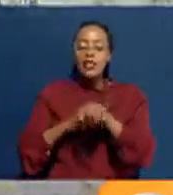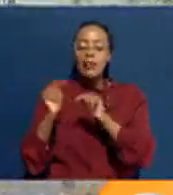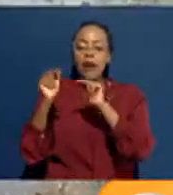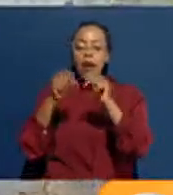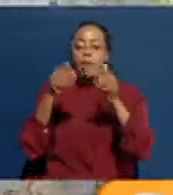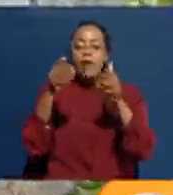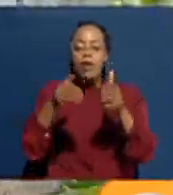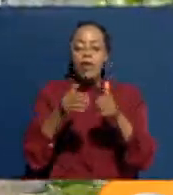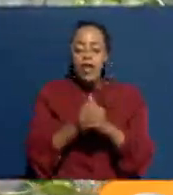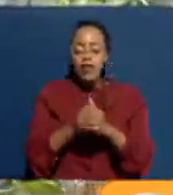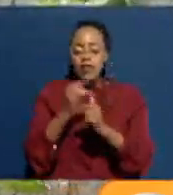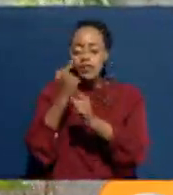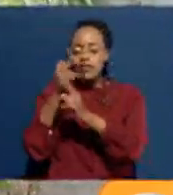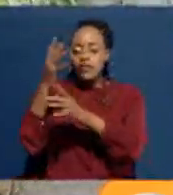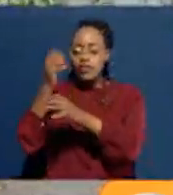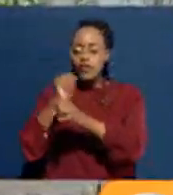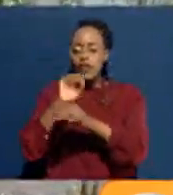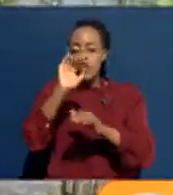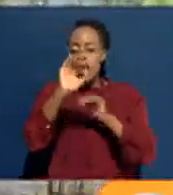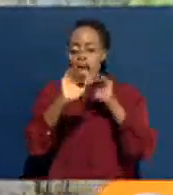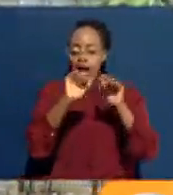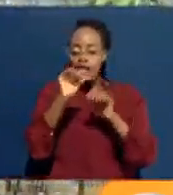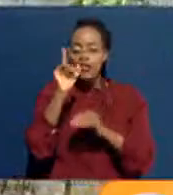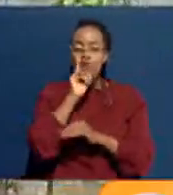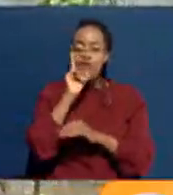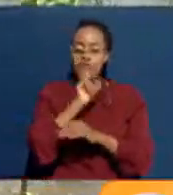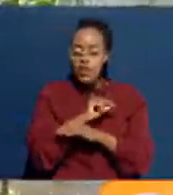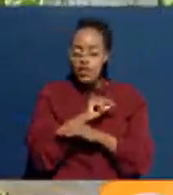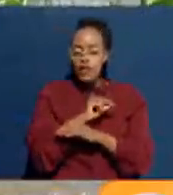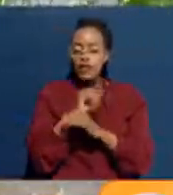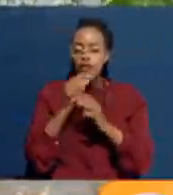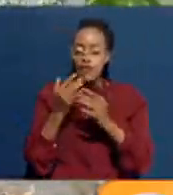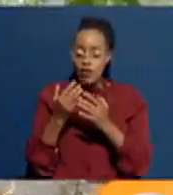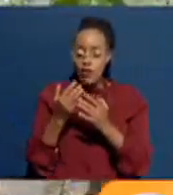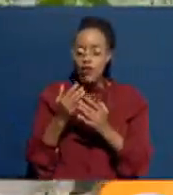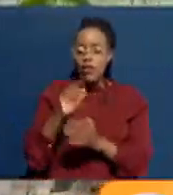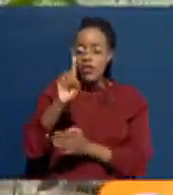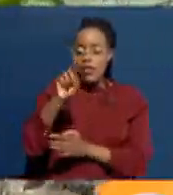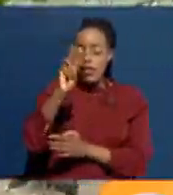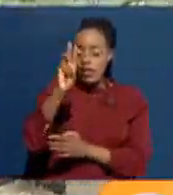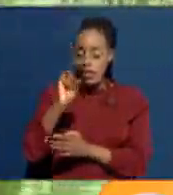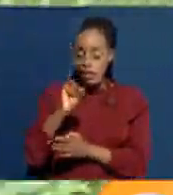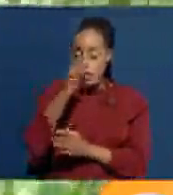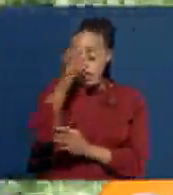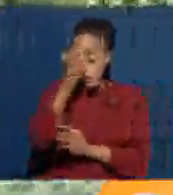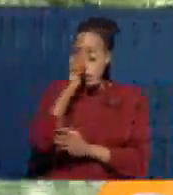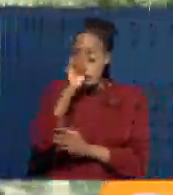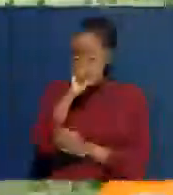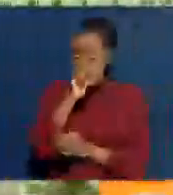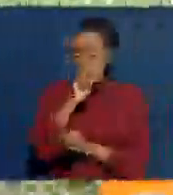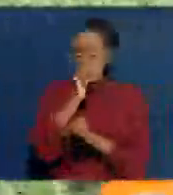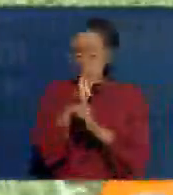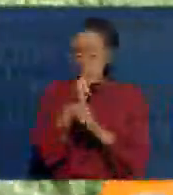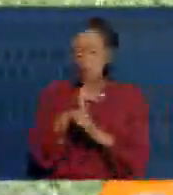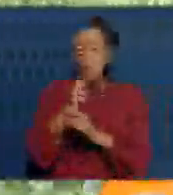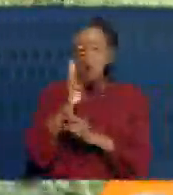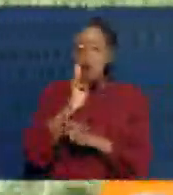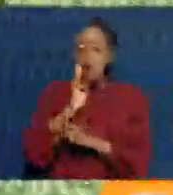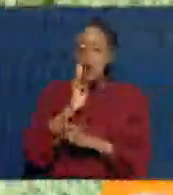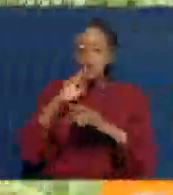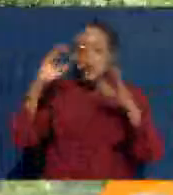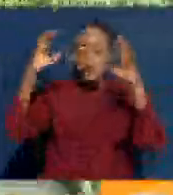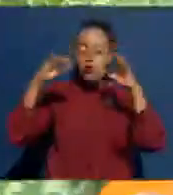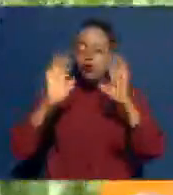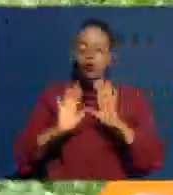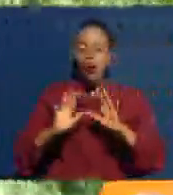Various stakeholders have also called for the completion of the multi-million Korusuin Dam in order to harvest rainwater and avert flooding